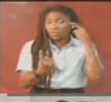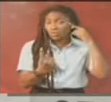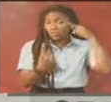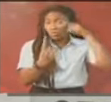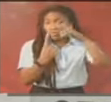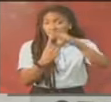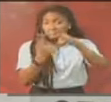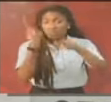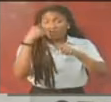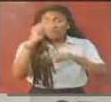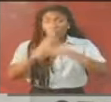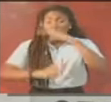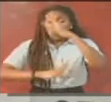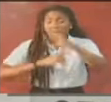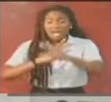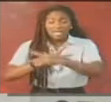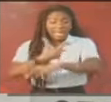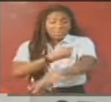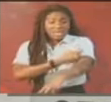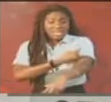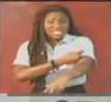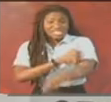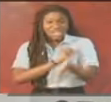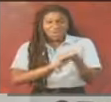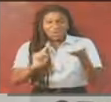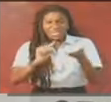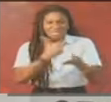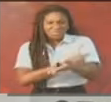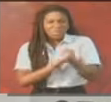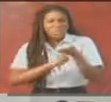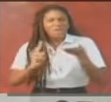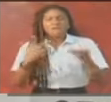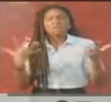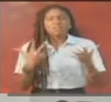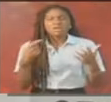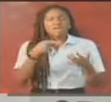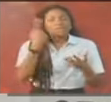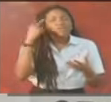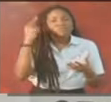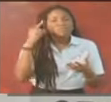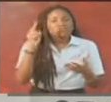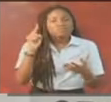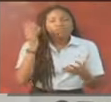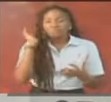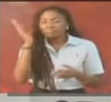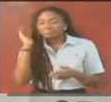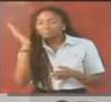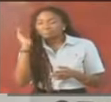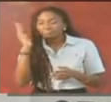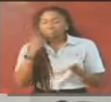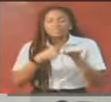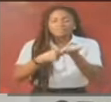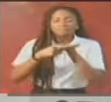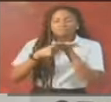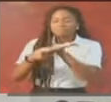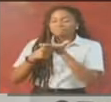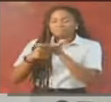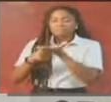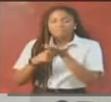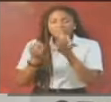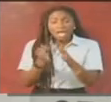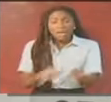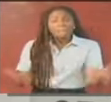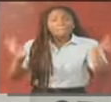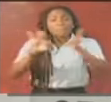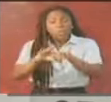Week 2021 will be to reframe the global debate on vaccines to focus on their importance, highlight the